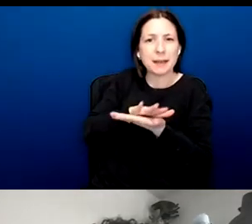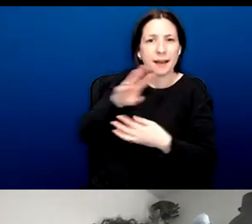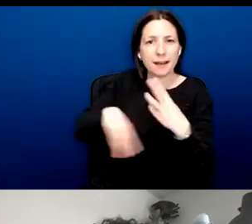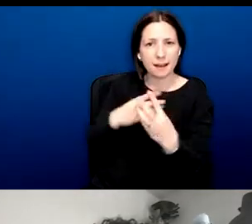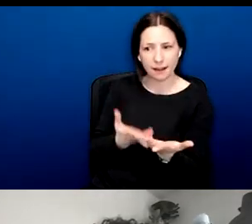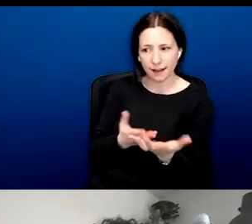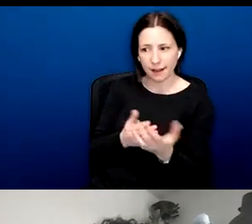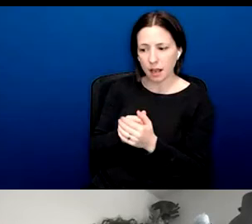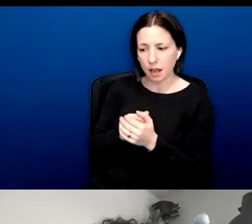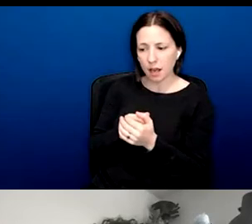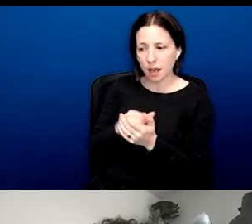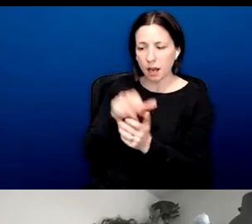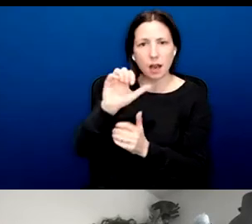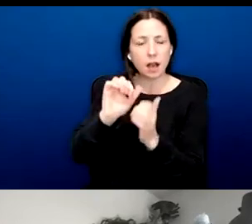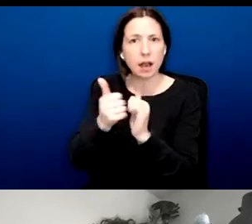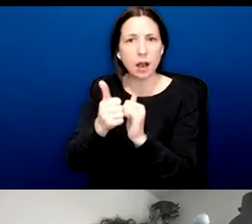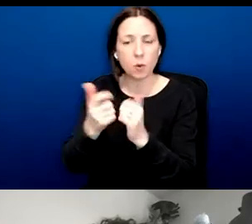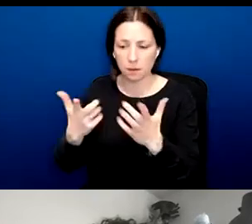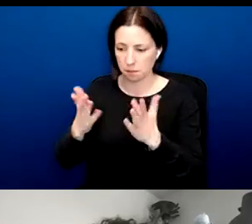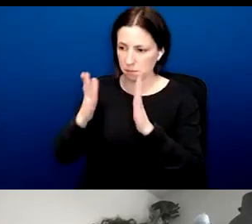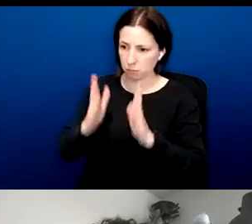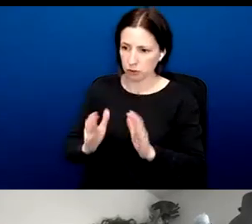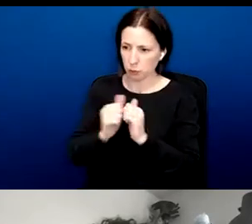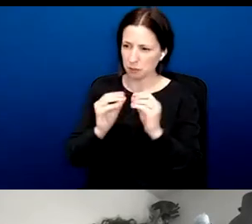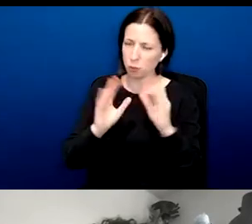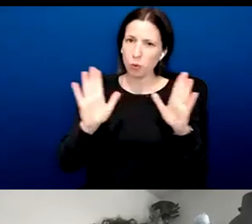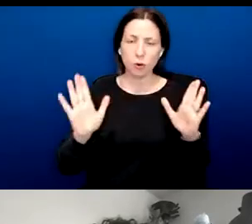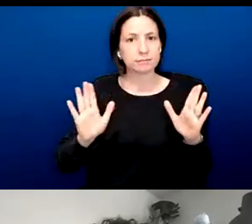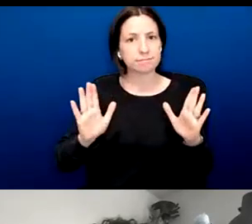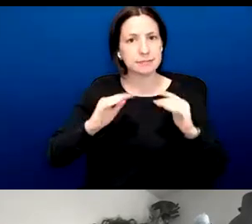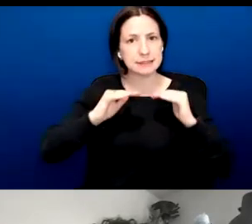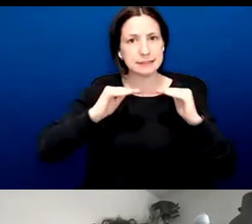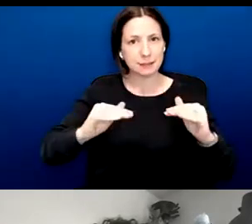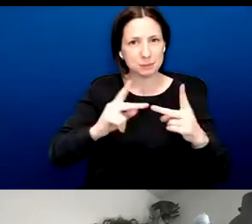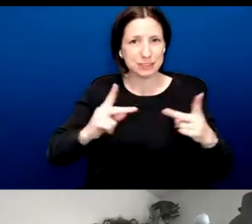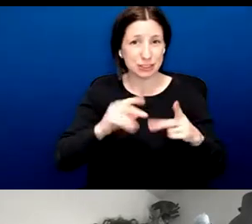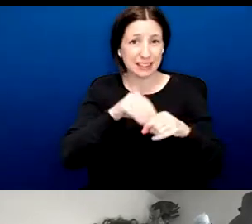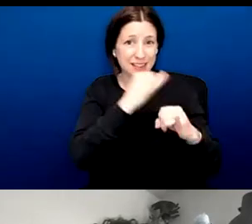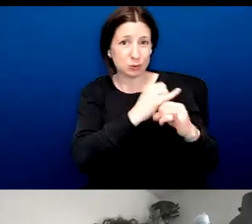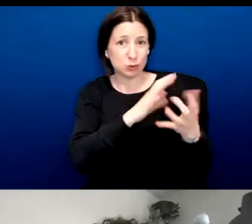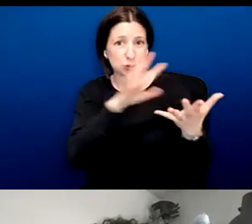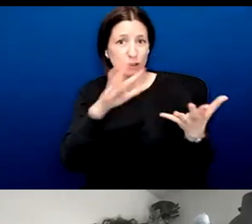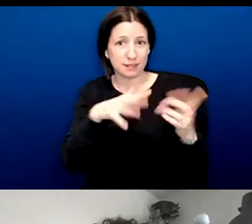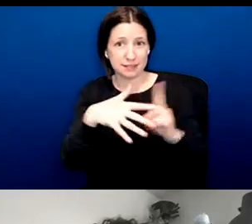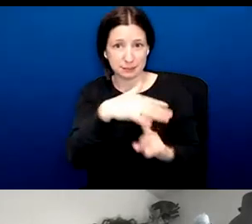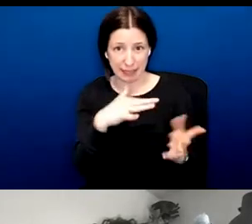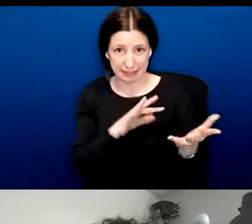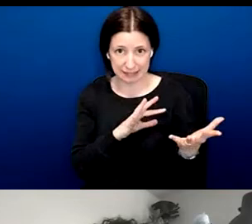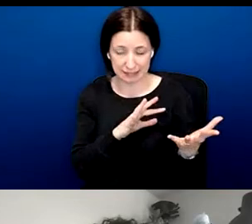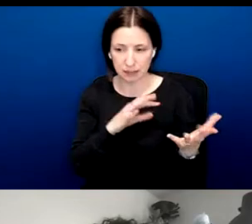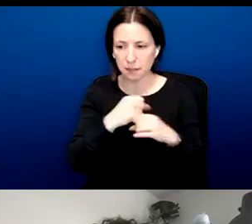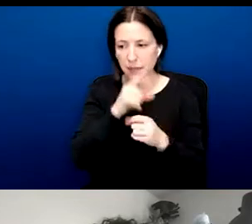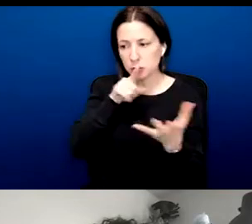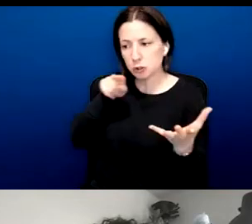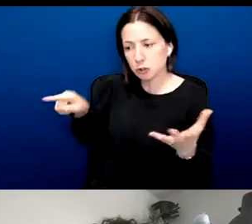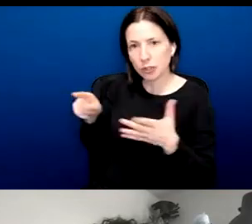person who has a more sort of stable position within that institutional space ensure that they share the